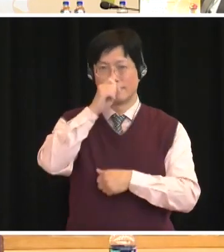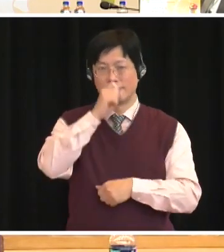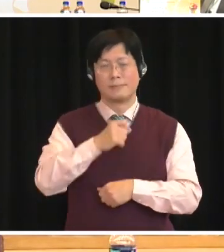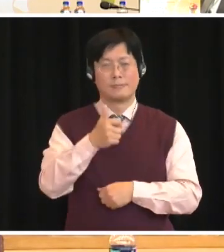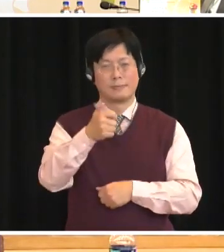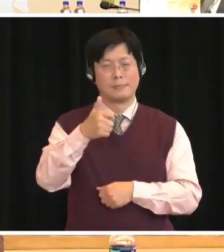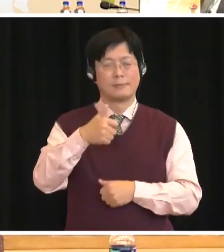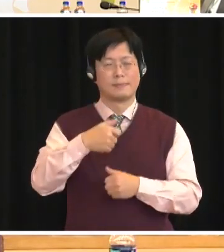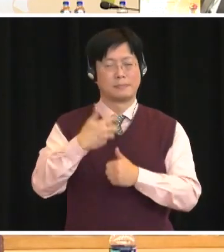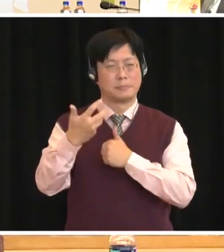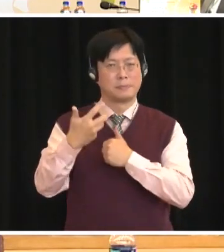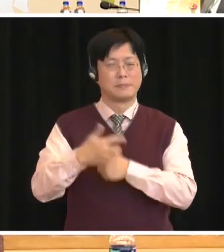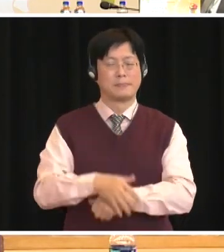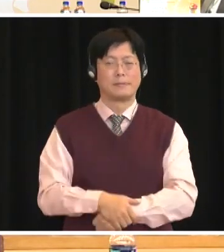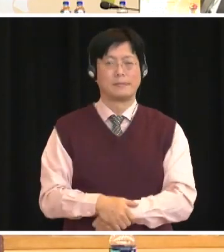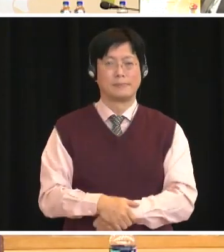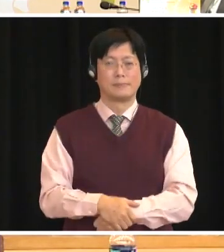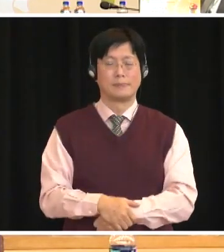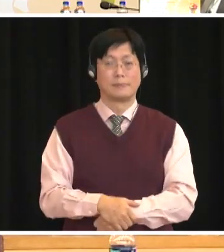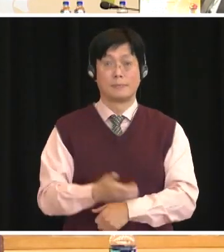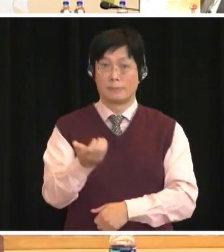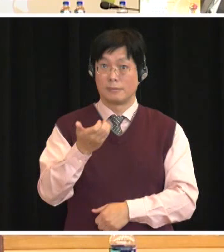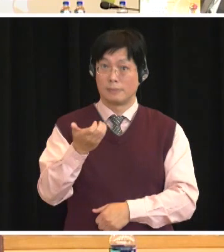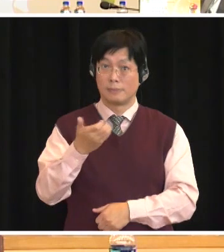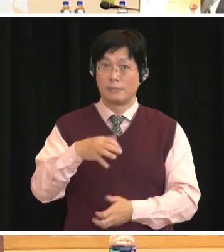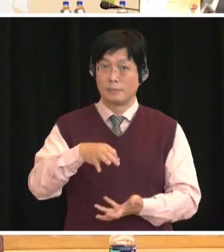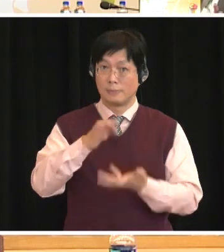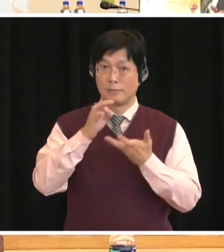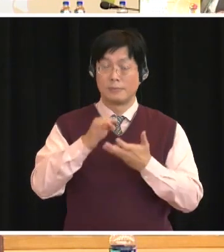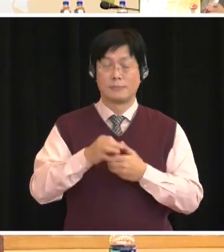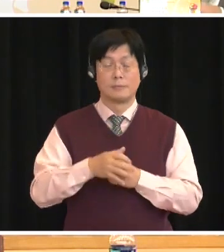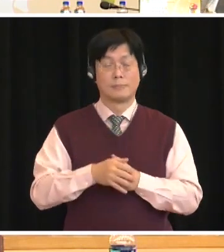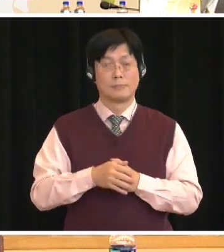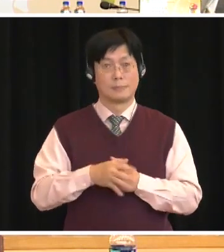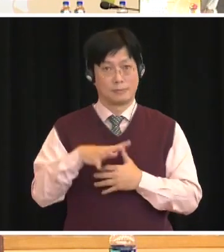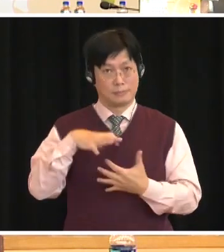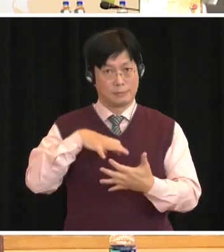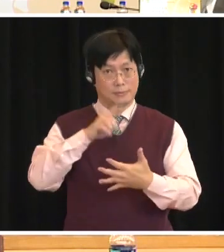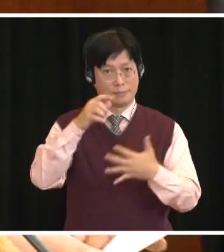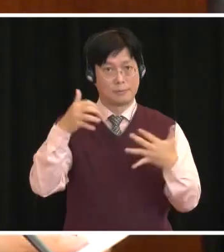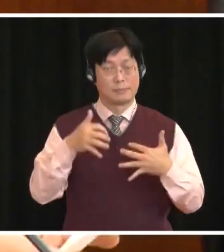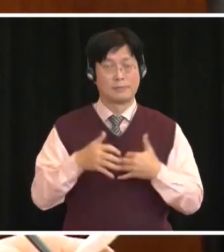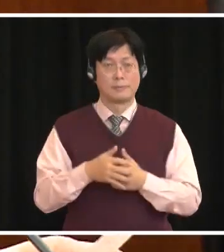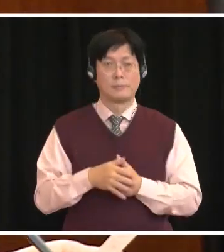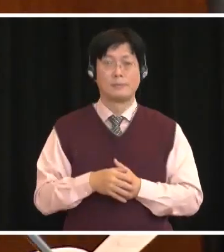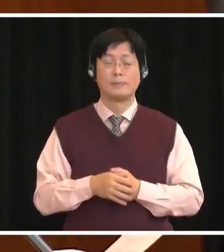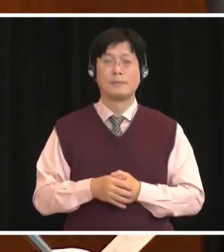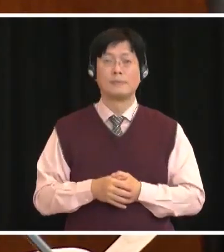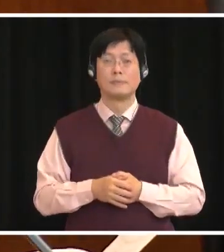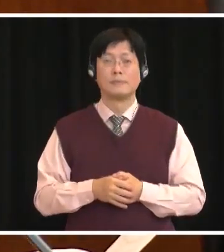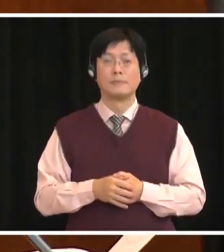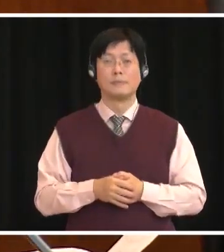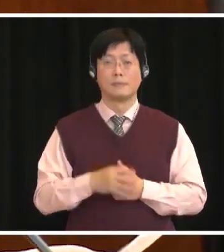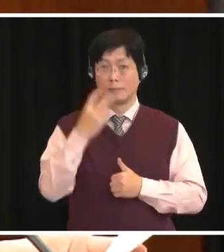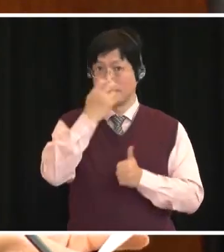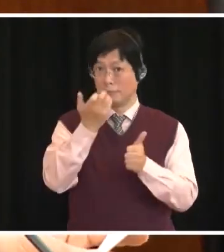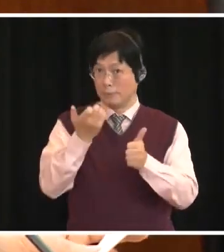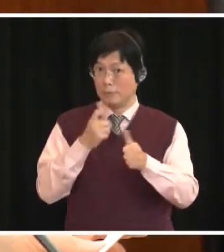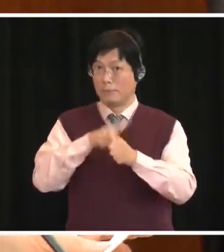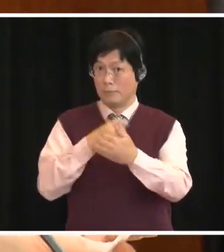Chair, members of the committee, thank you for the questions. There's one question